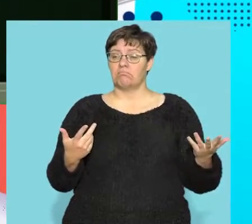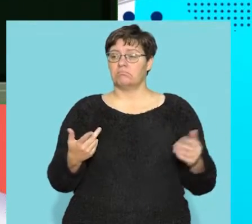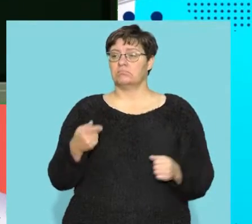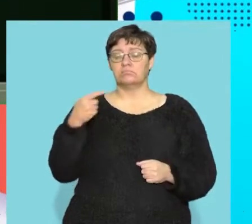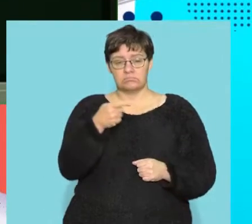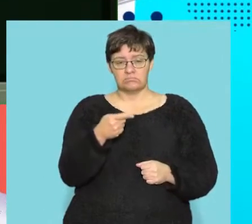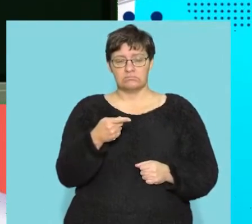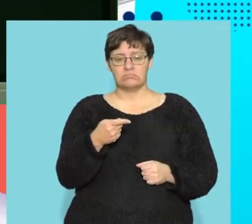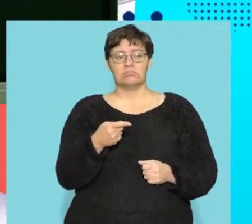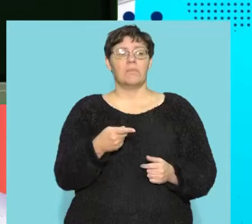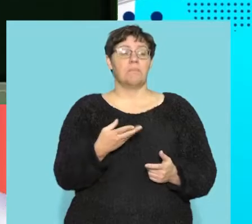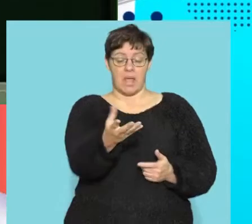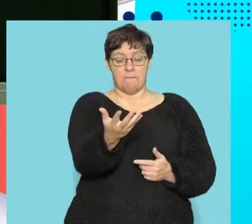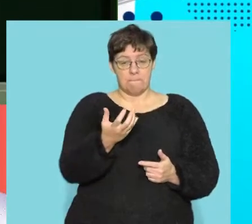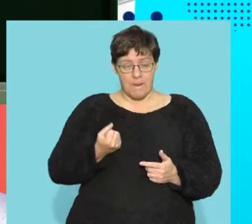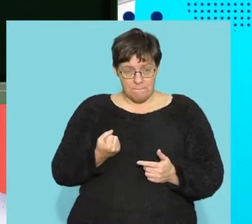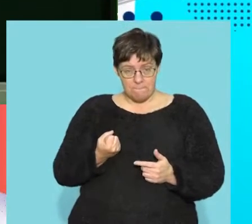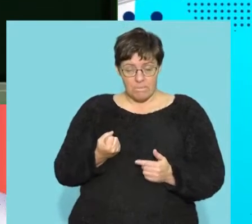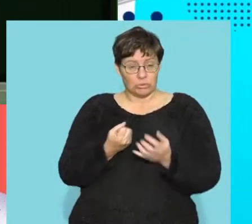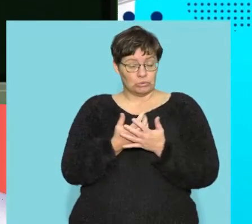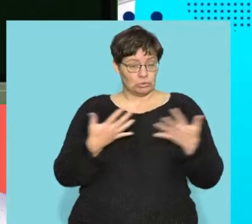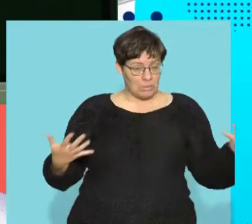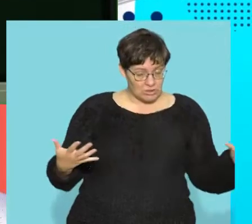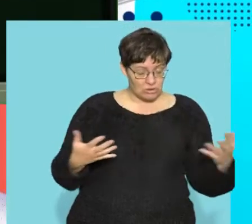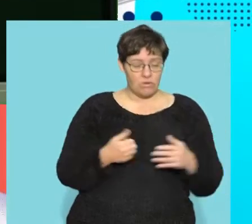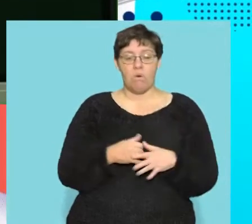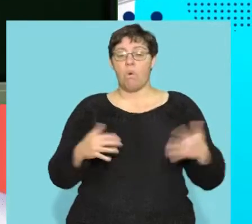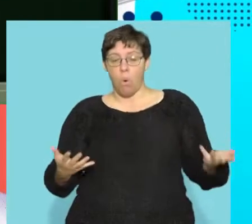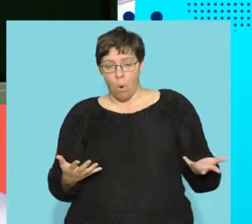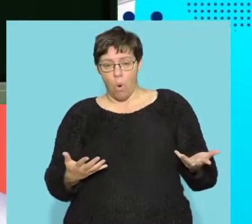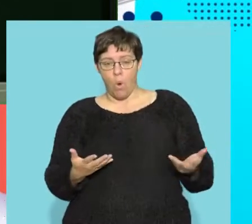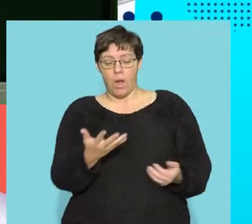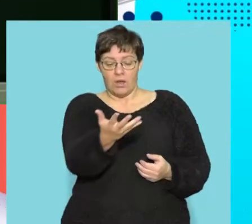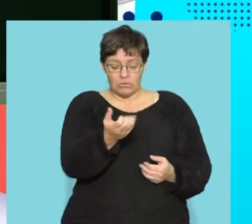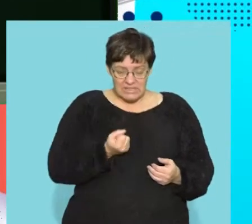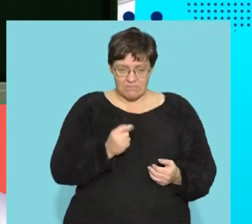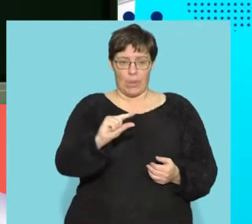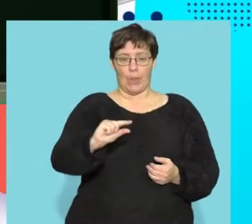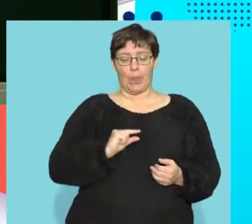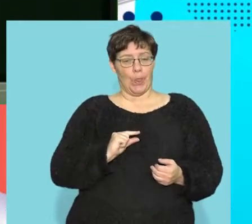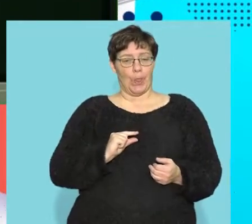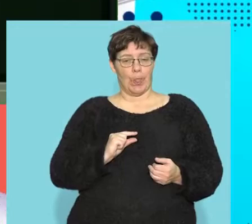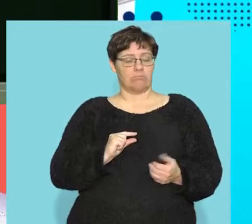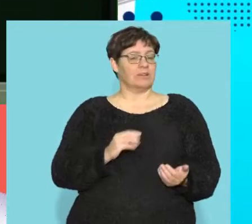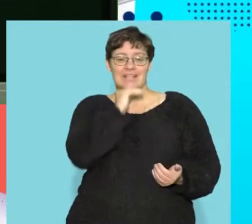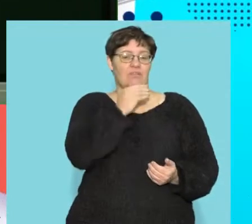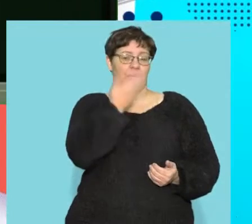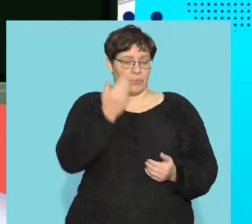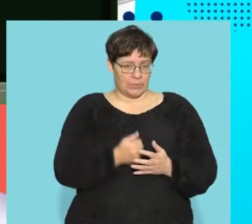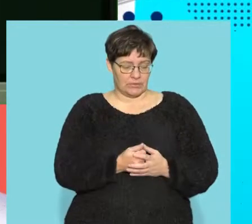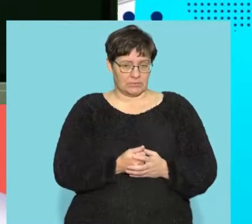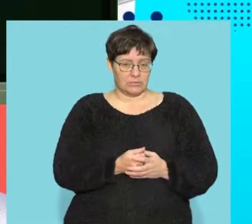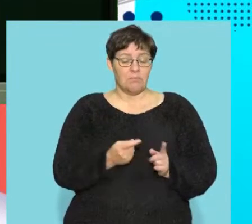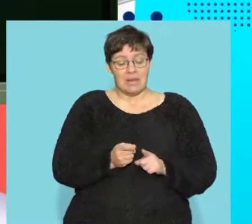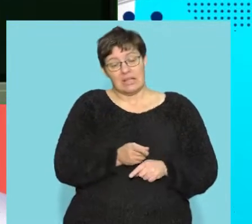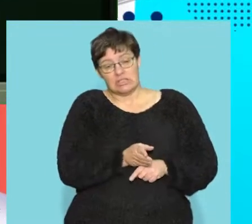paid, if this was rent income, either you've received too much or you've received too little, right? So it can either